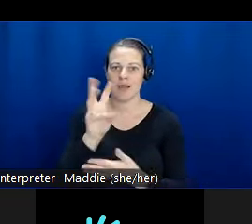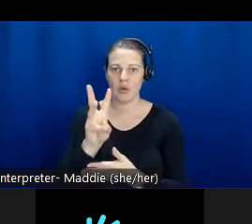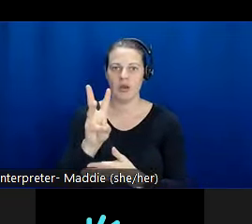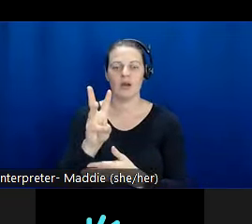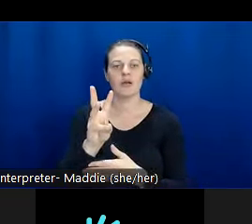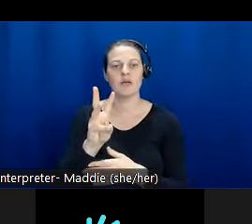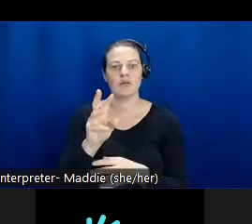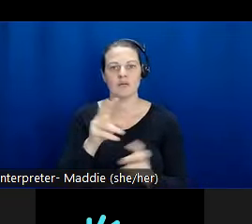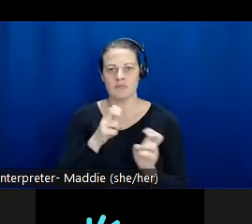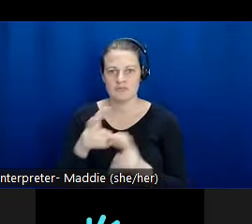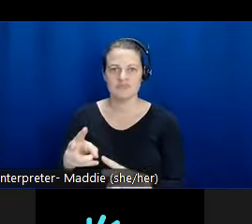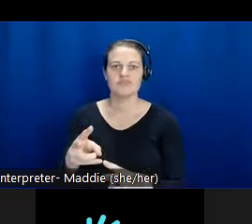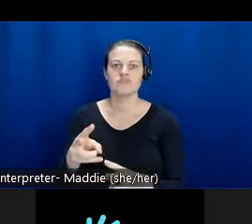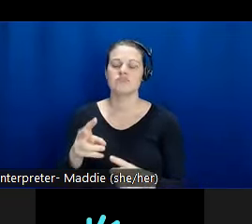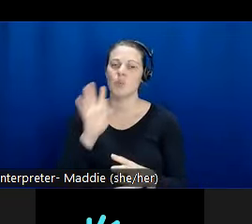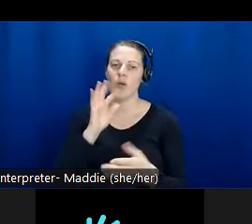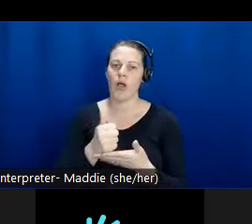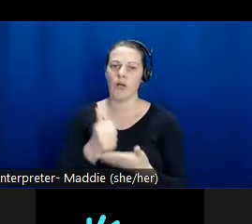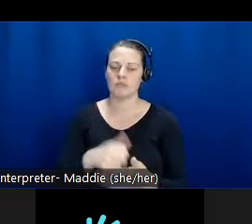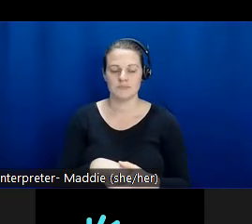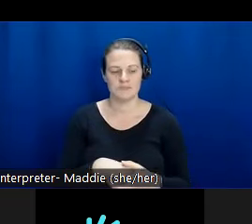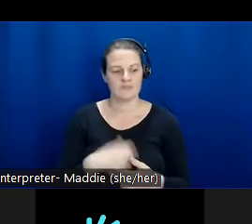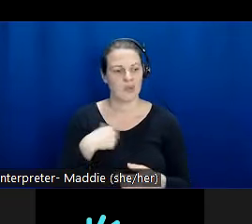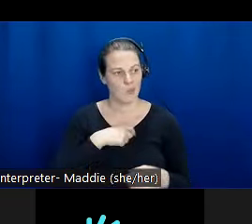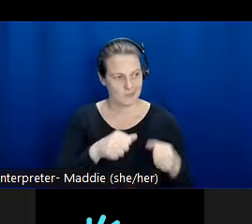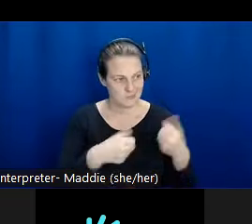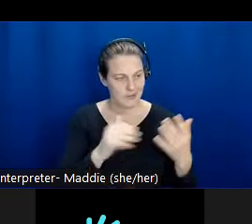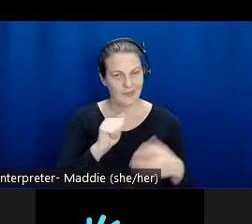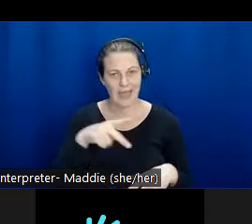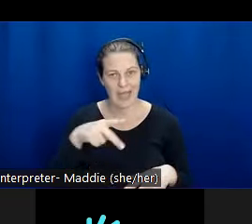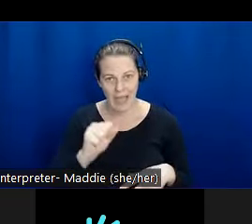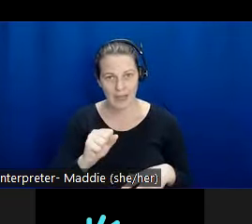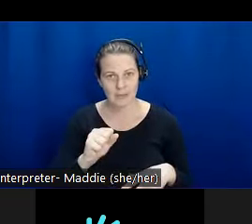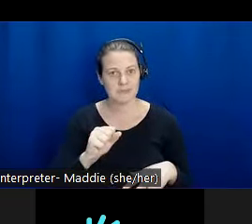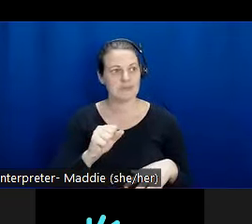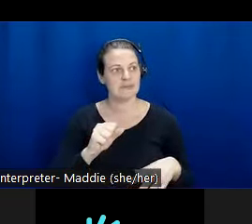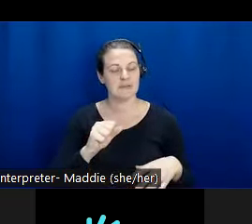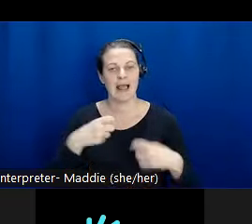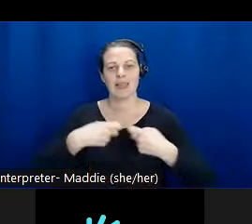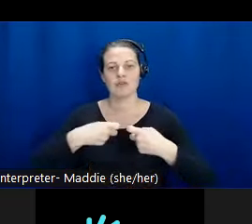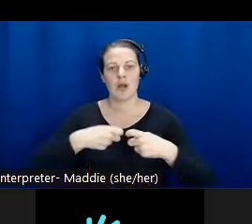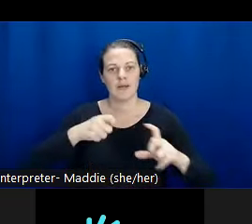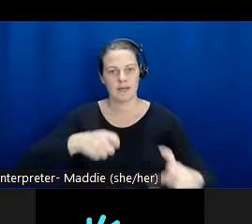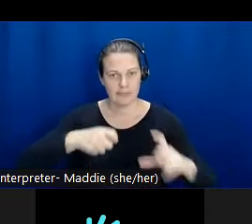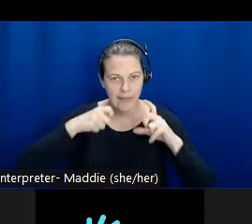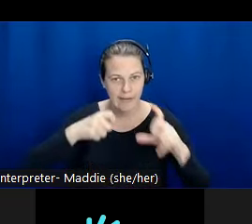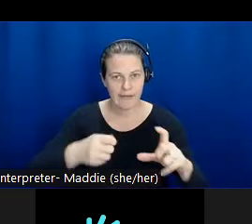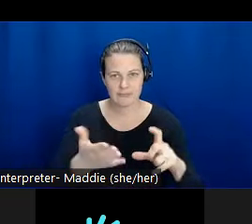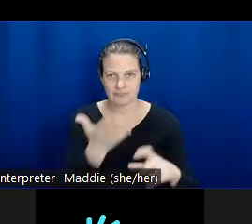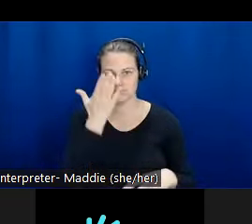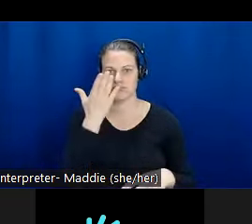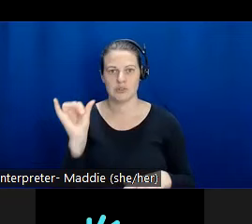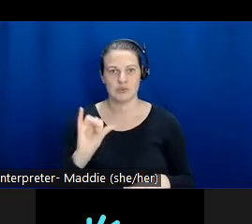before, and we demonstrated some electronic magnifiers as well. And I think the thing that at least I